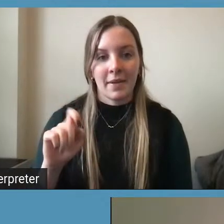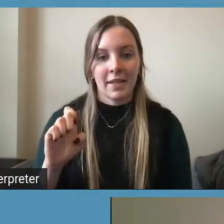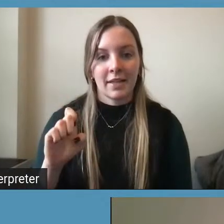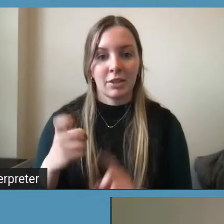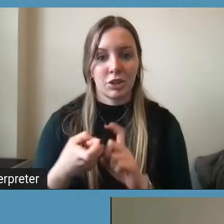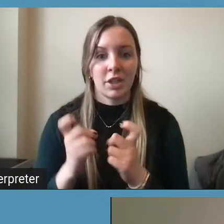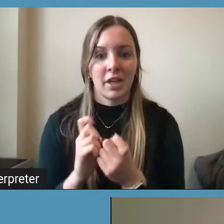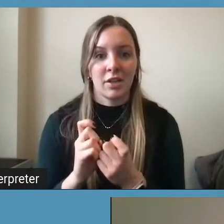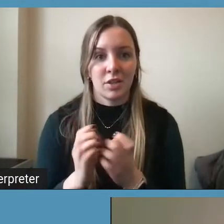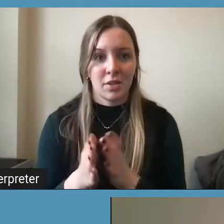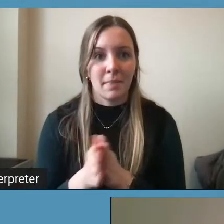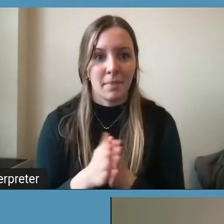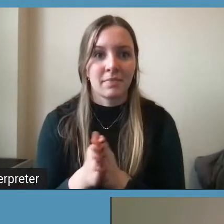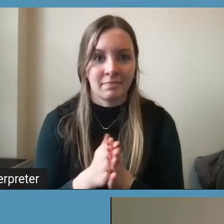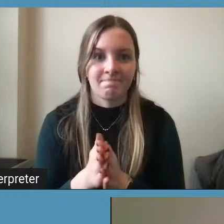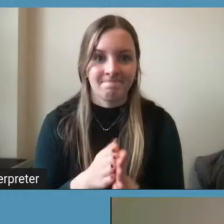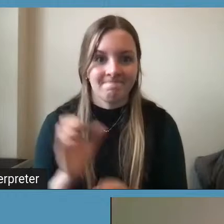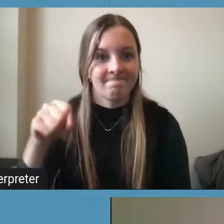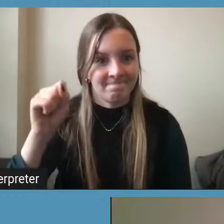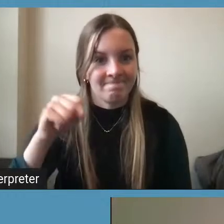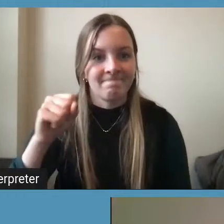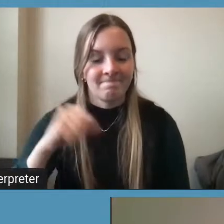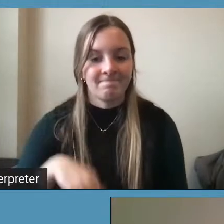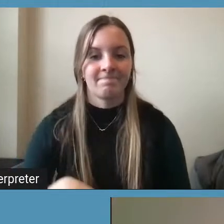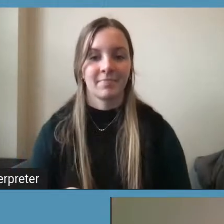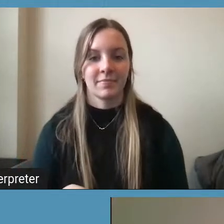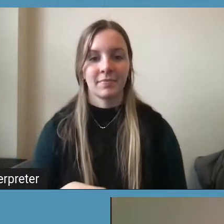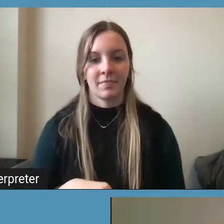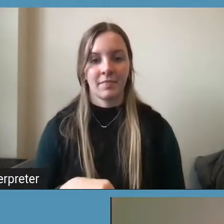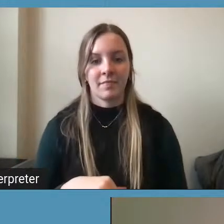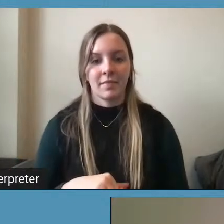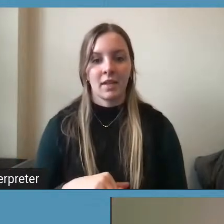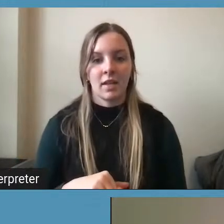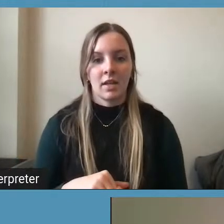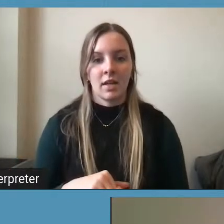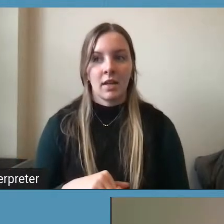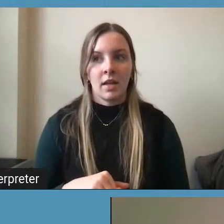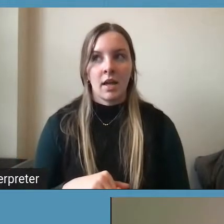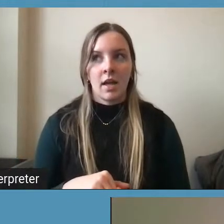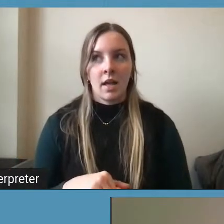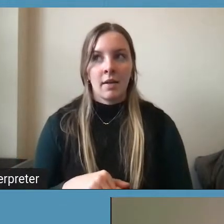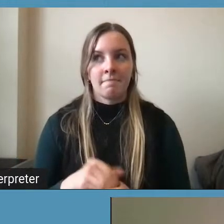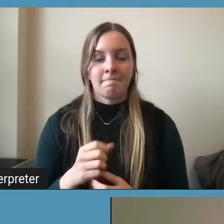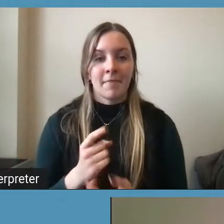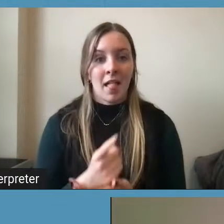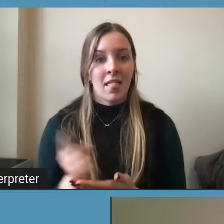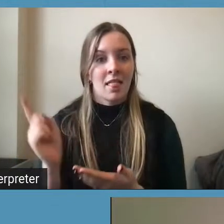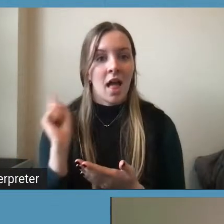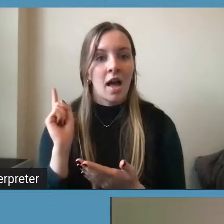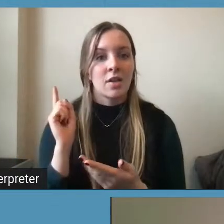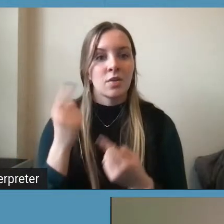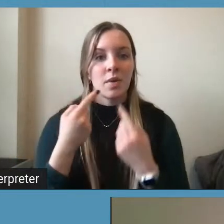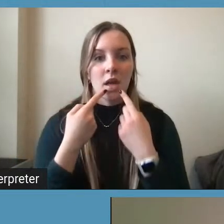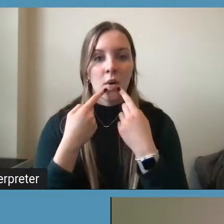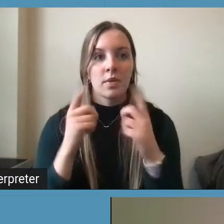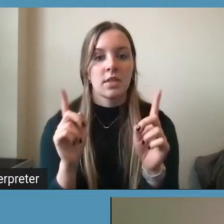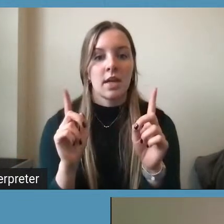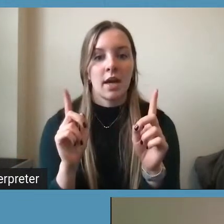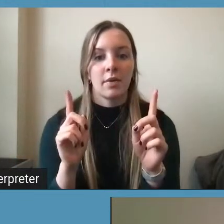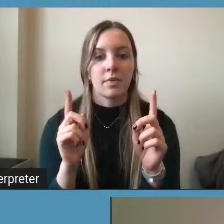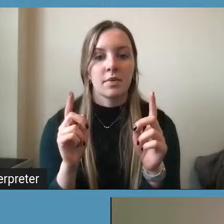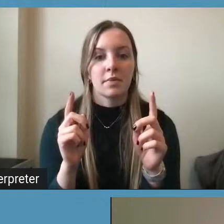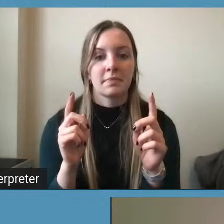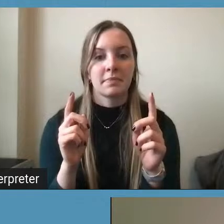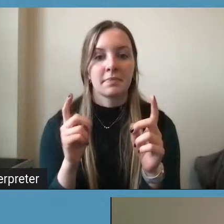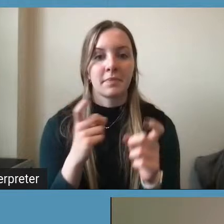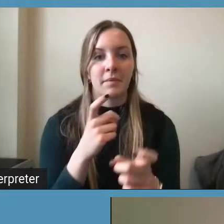to work in this space. And we just, it was just announced last week that we were awarded an NEH